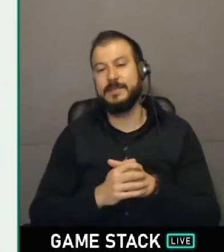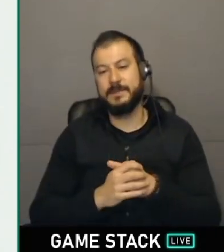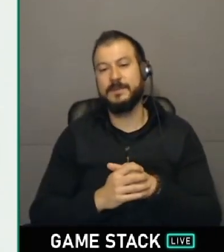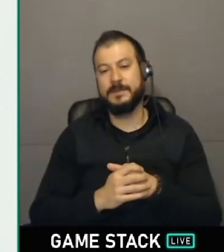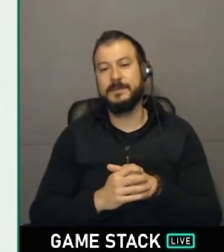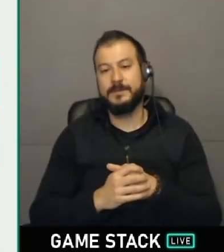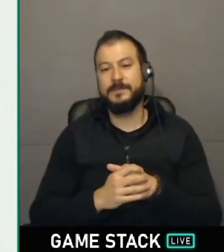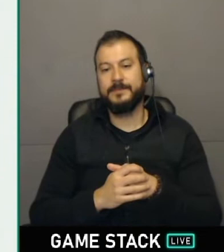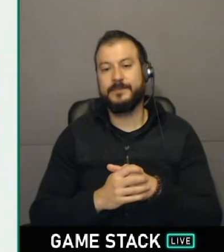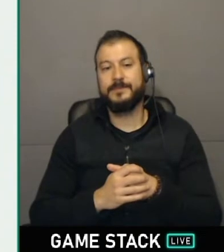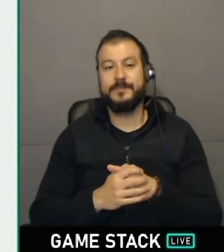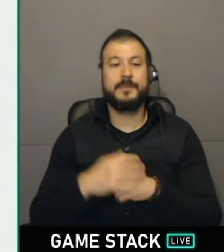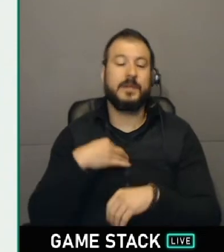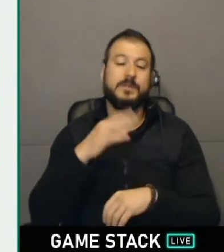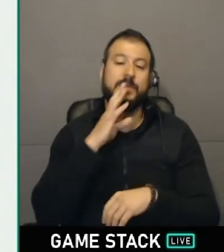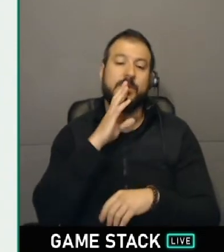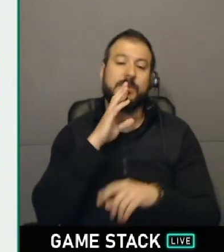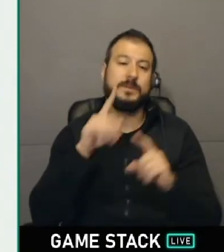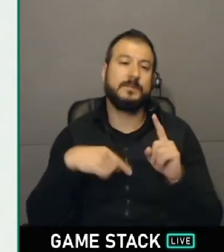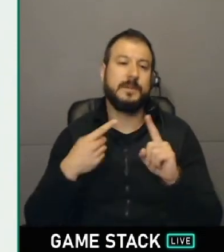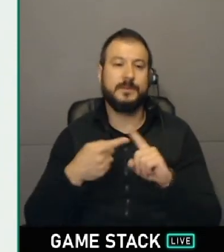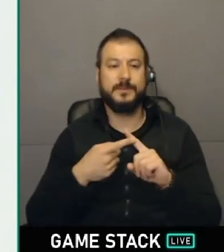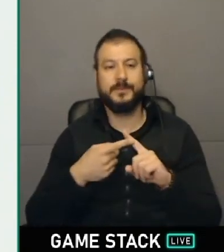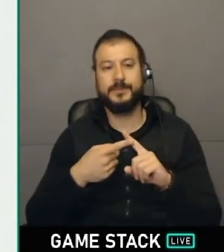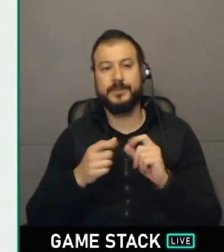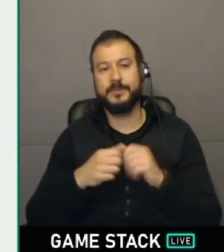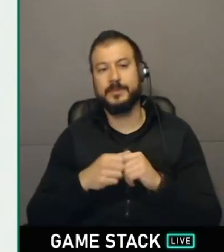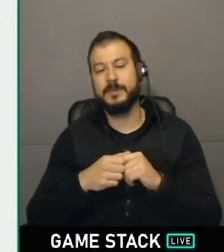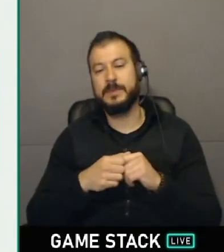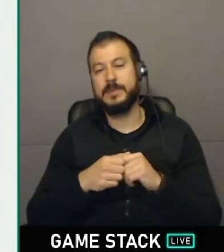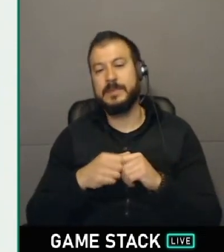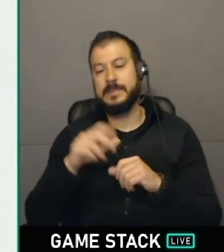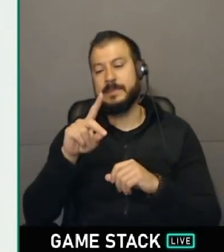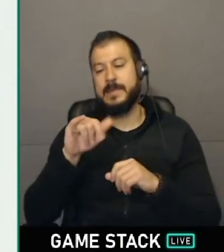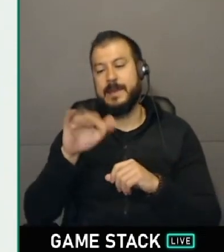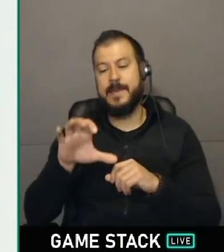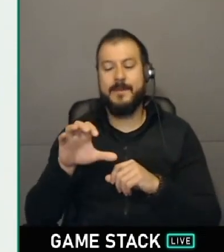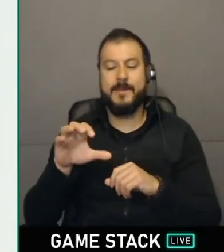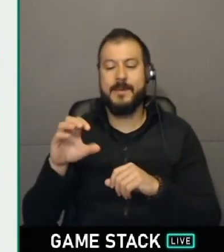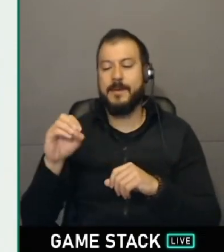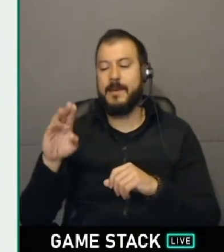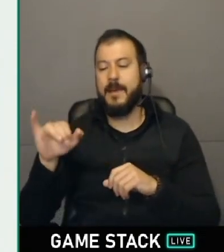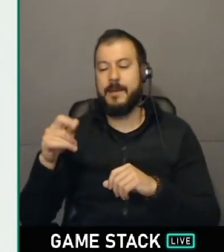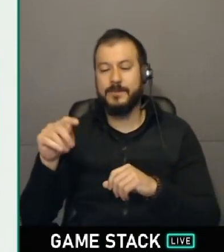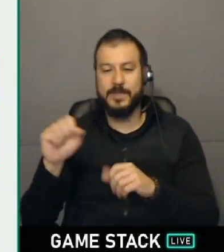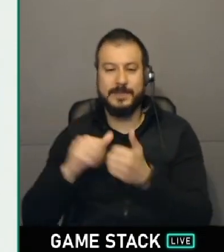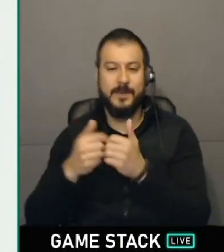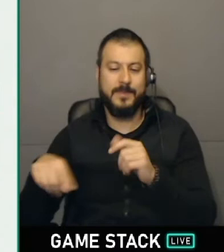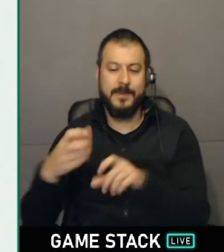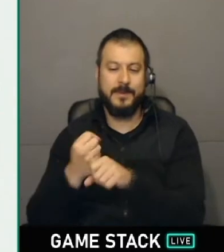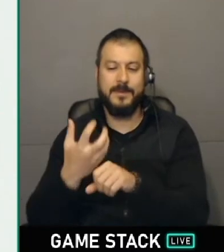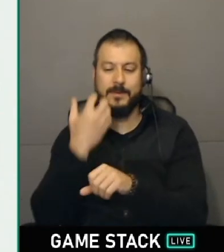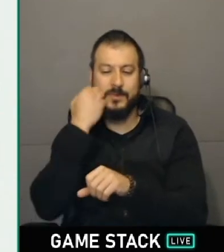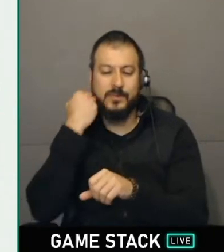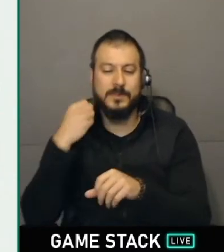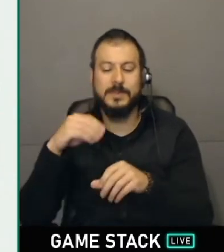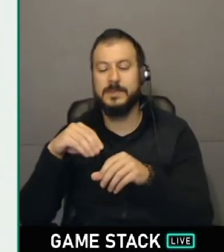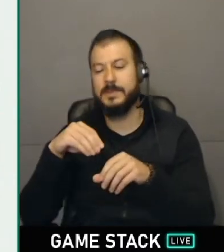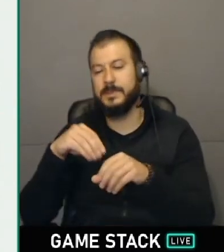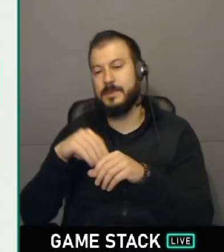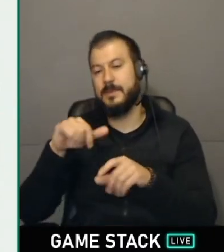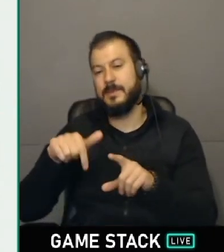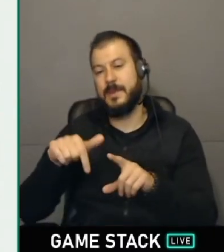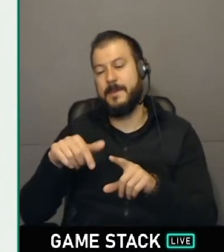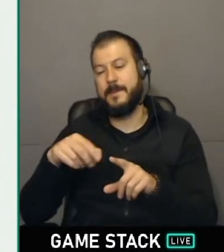You know, I talked a little bit about dynamic objects and objects, how they get consumed into the